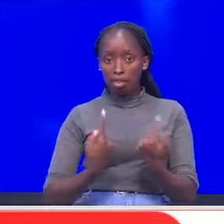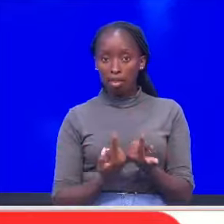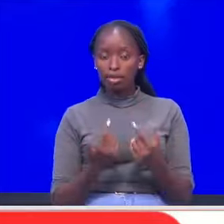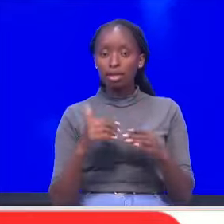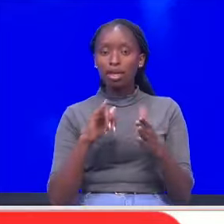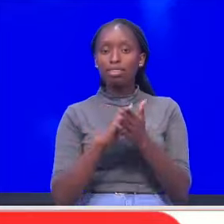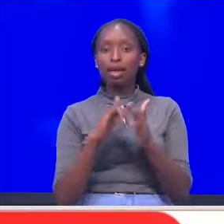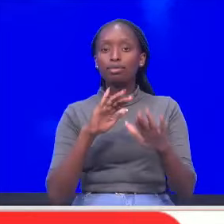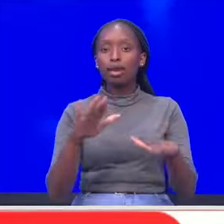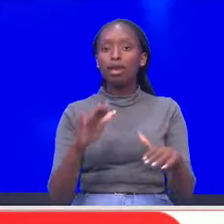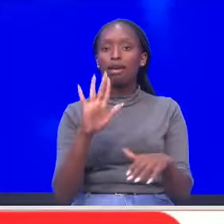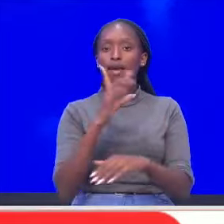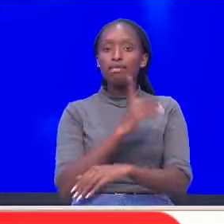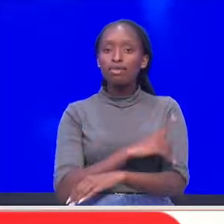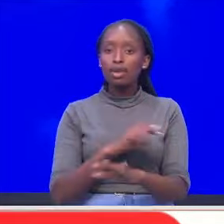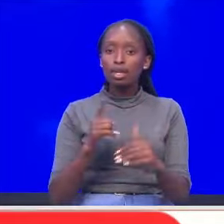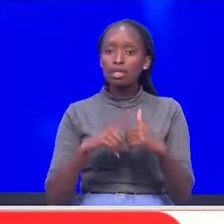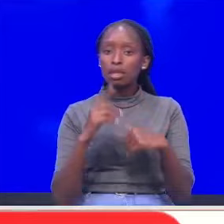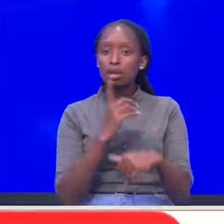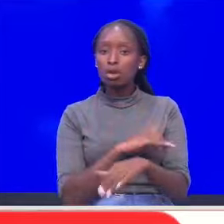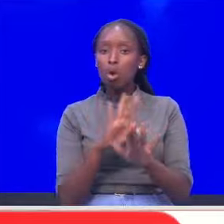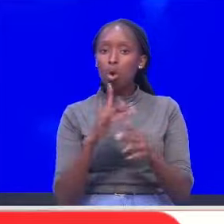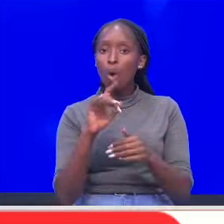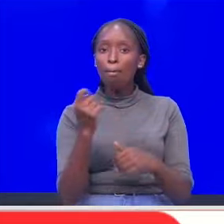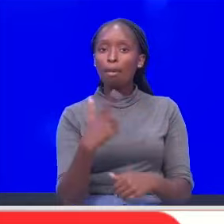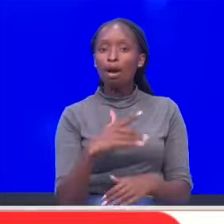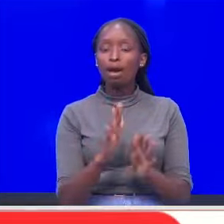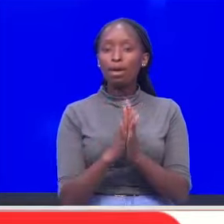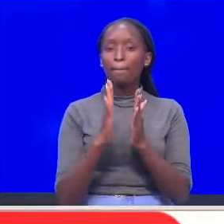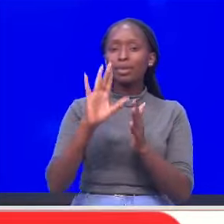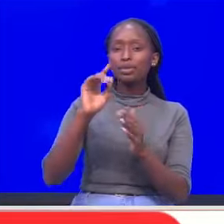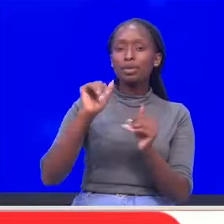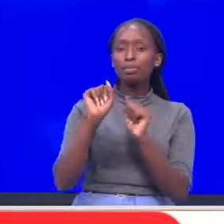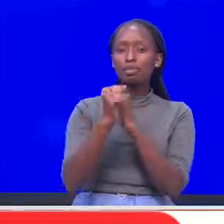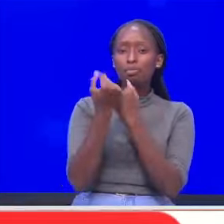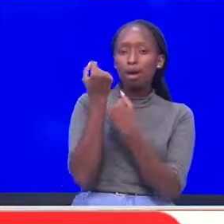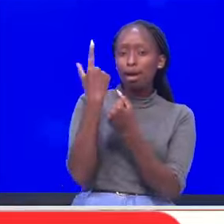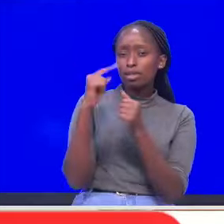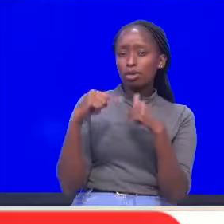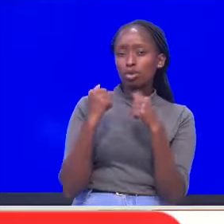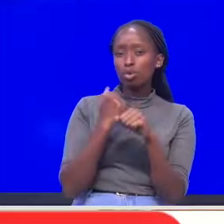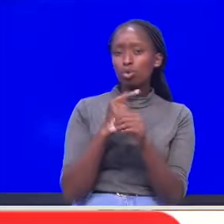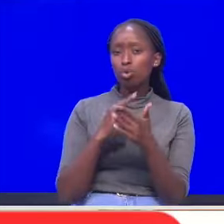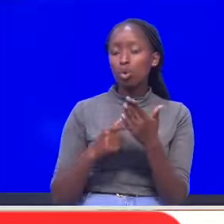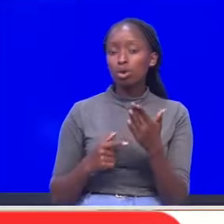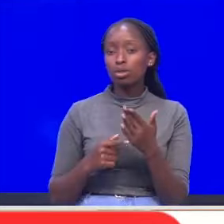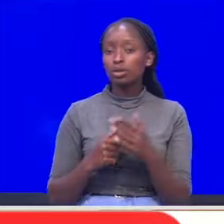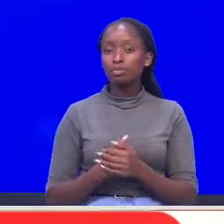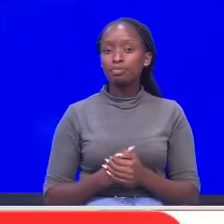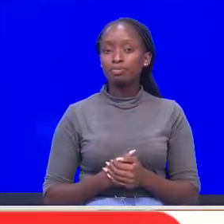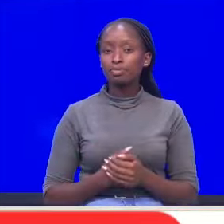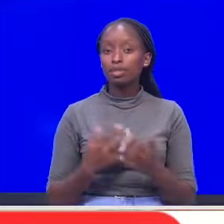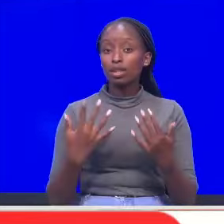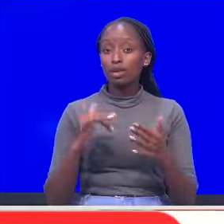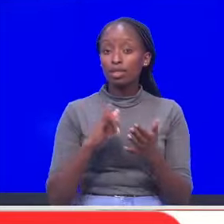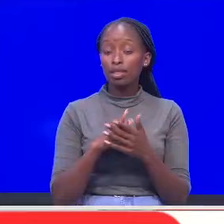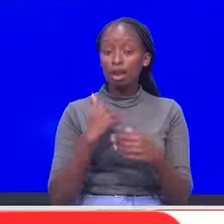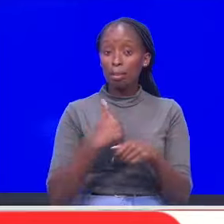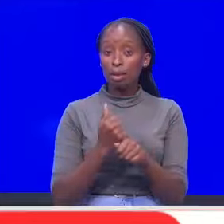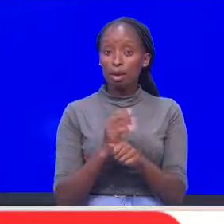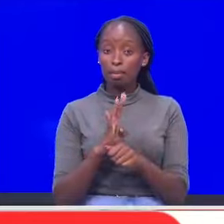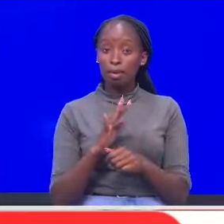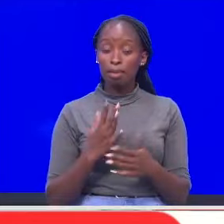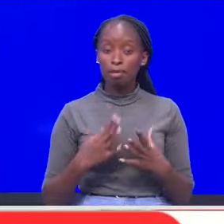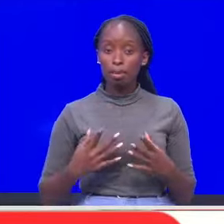yeah, for 5 days, for 6 days, for 1 month, and nobody will be able to understand what I'm doing. And the clarion call being made by stakeholders